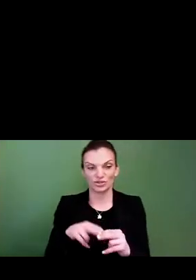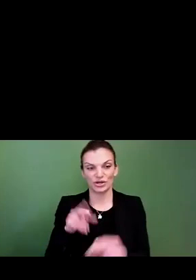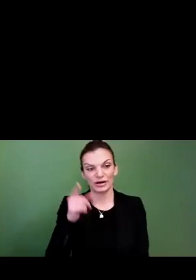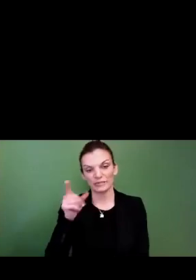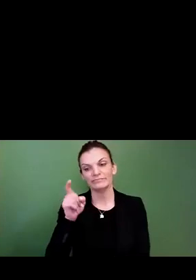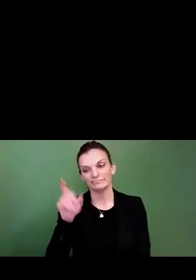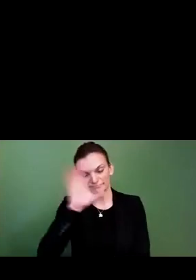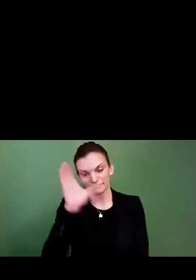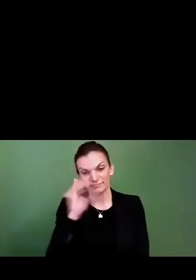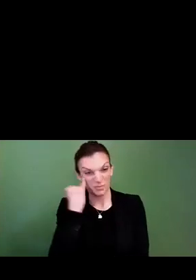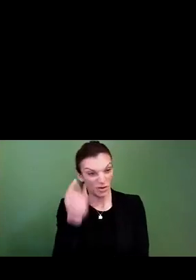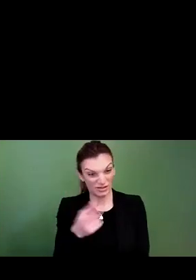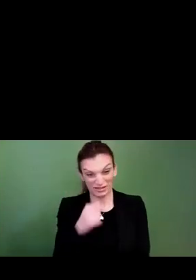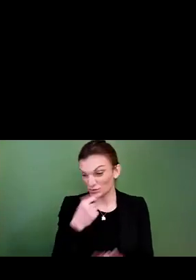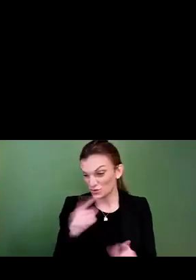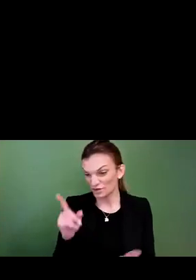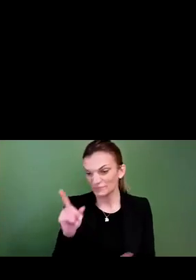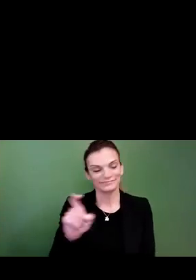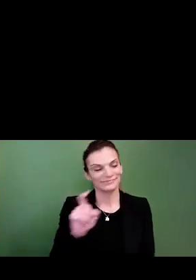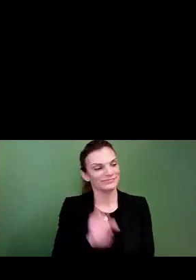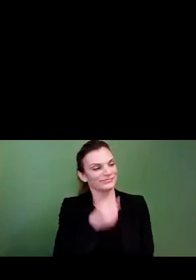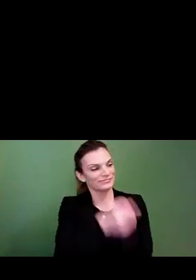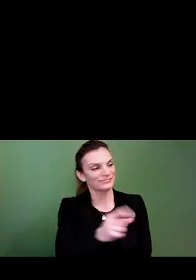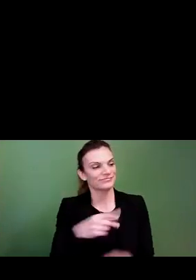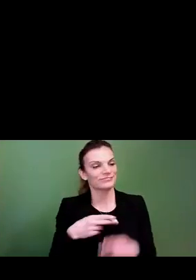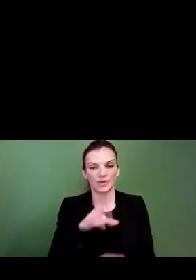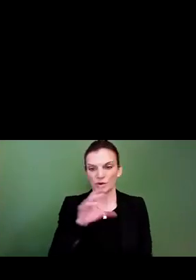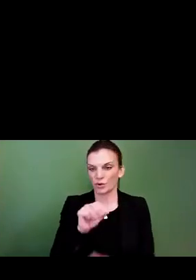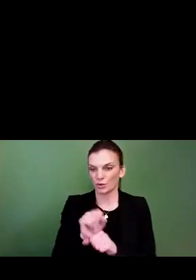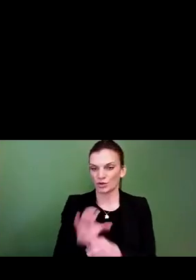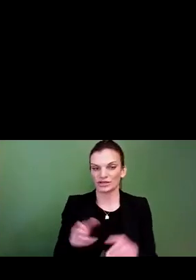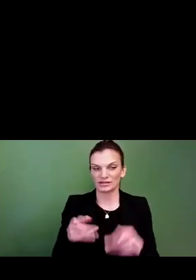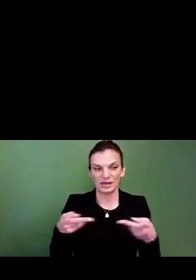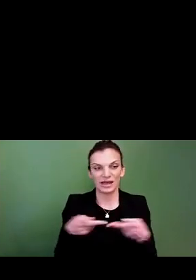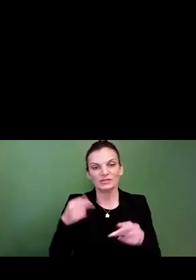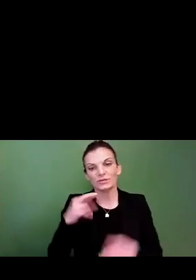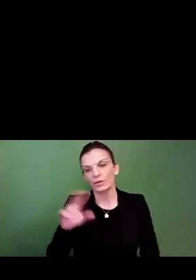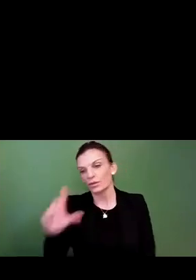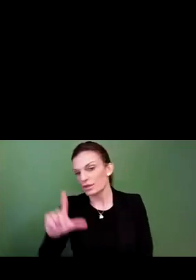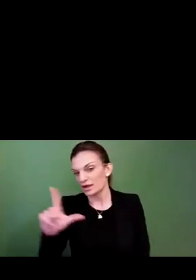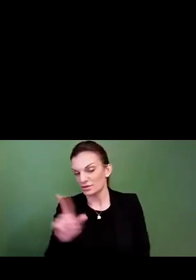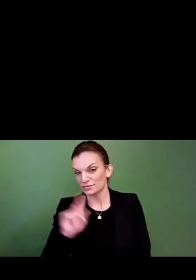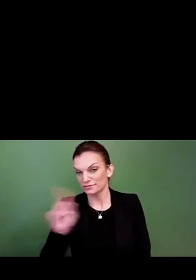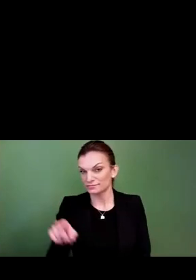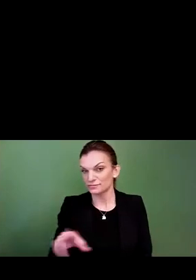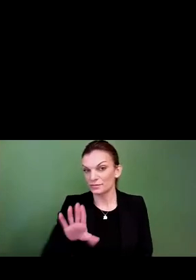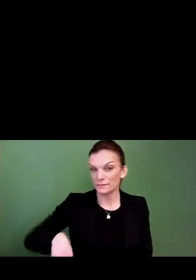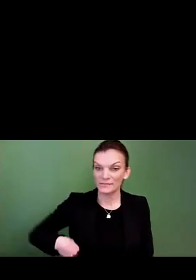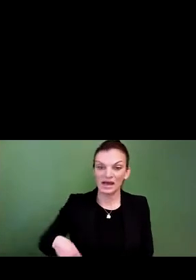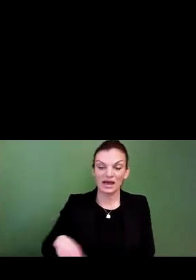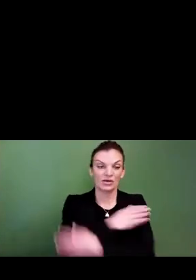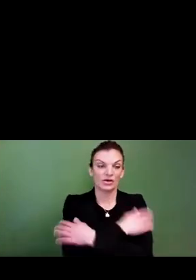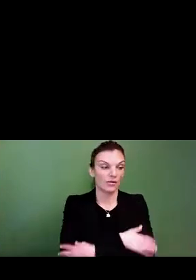good setup, maybe like a co-working space or the library. Trust me, your back, your arms,